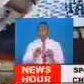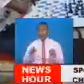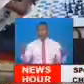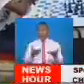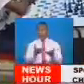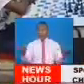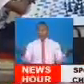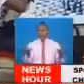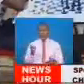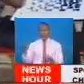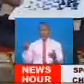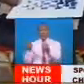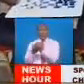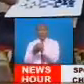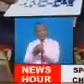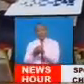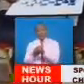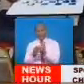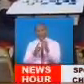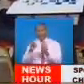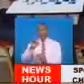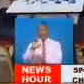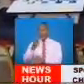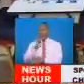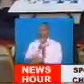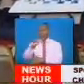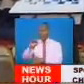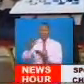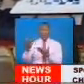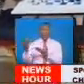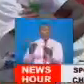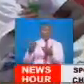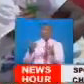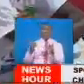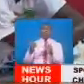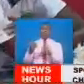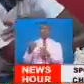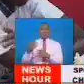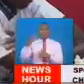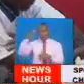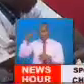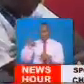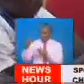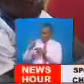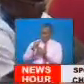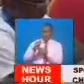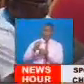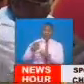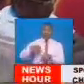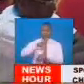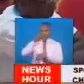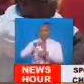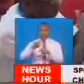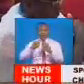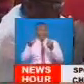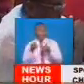get. He will also support the development of chess by securing services of international grandmasters to train our national teams,